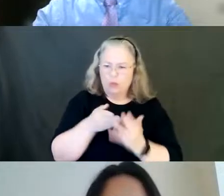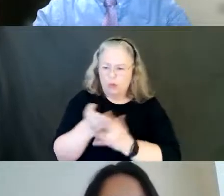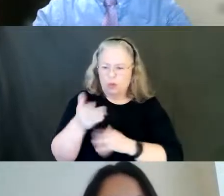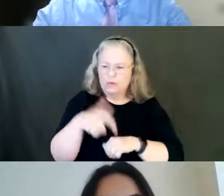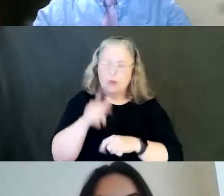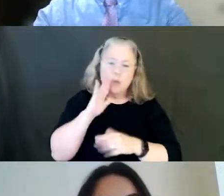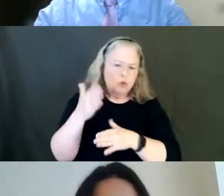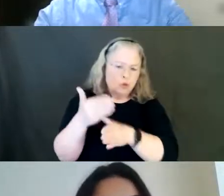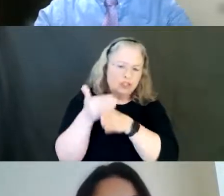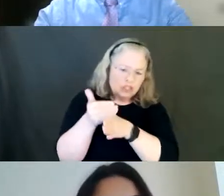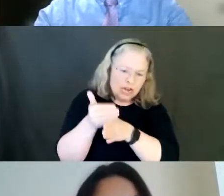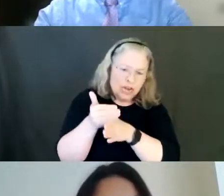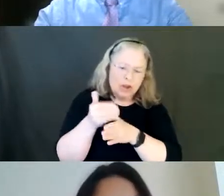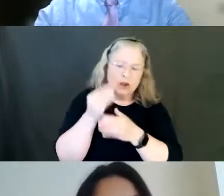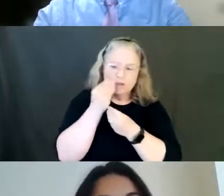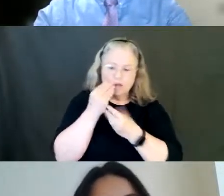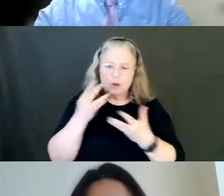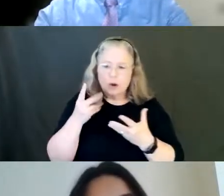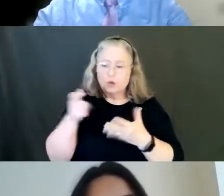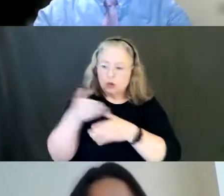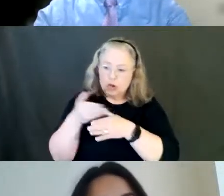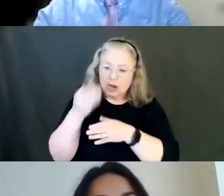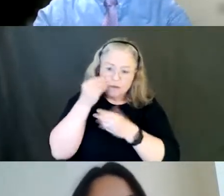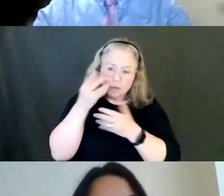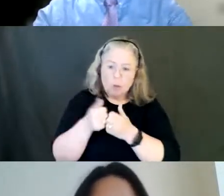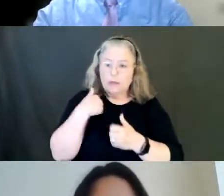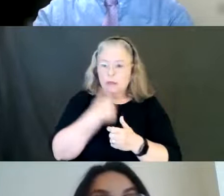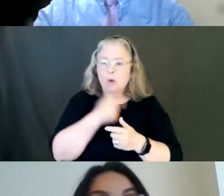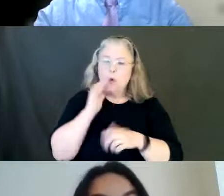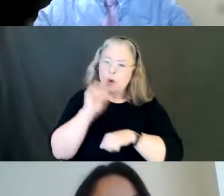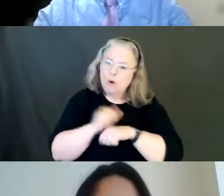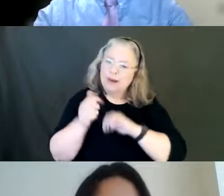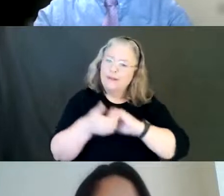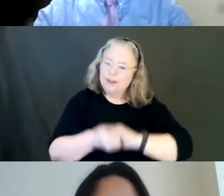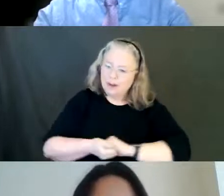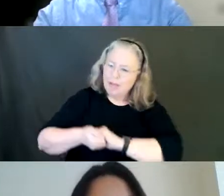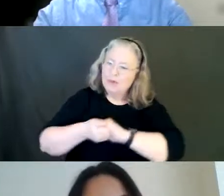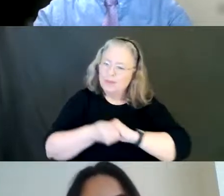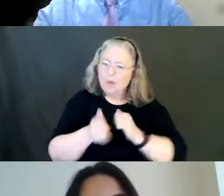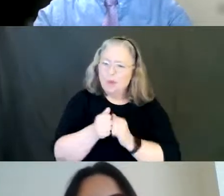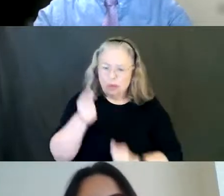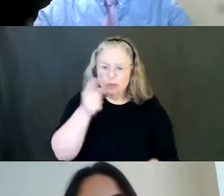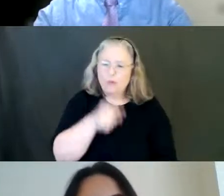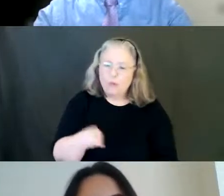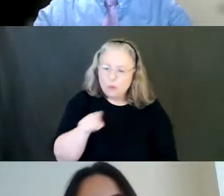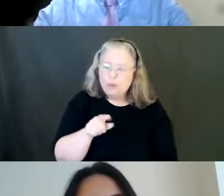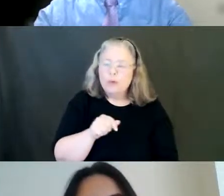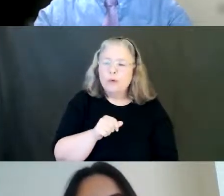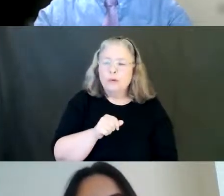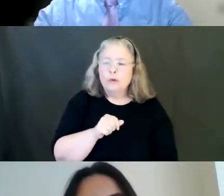those that share information with us. We'll be working on that collaboratively with you.